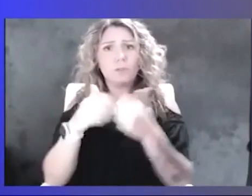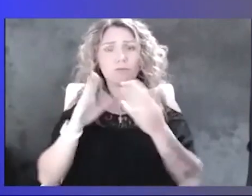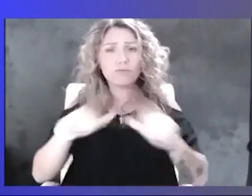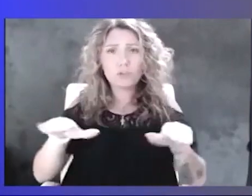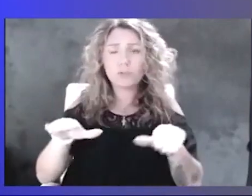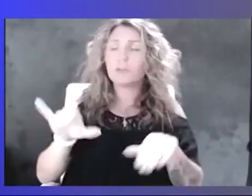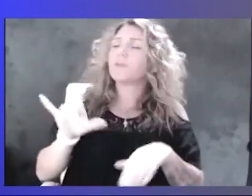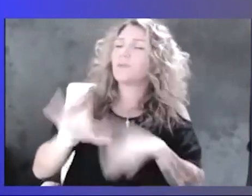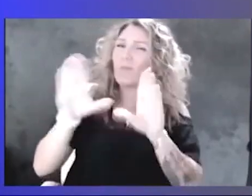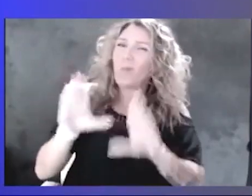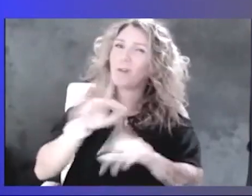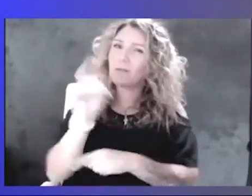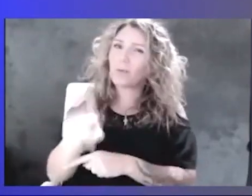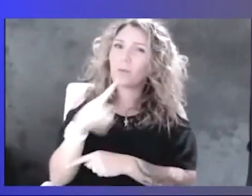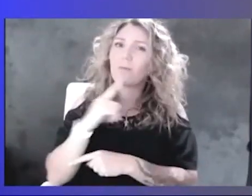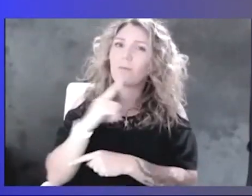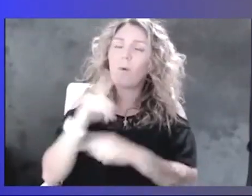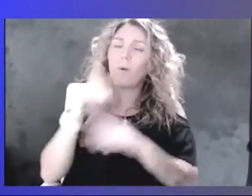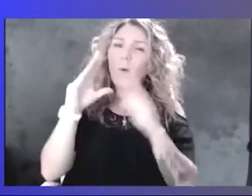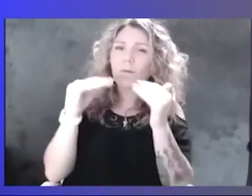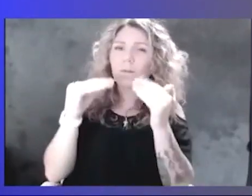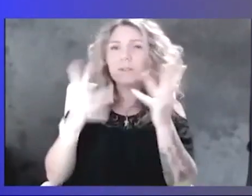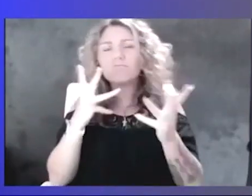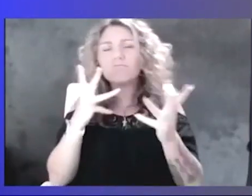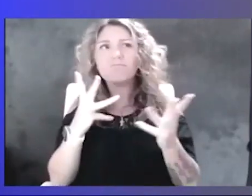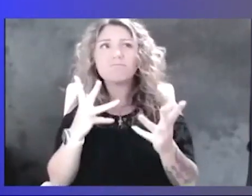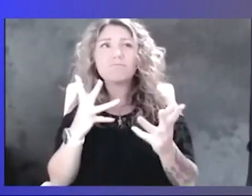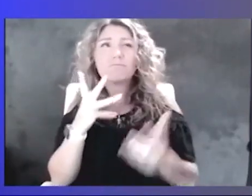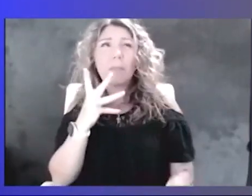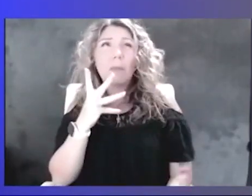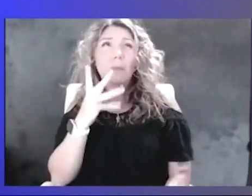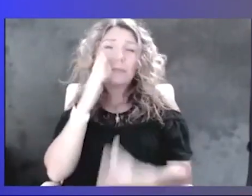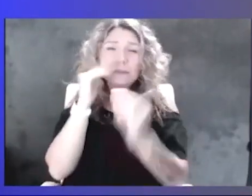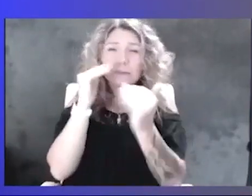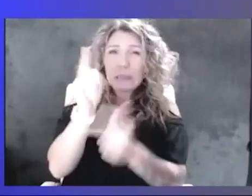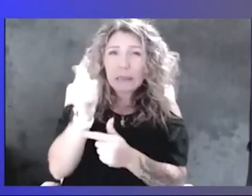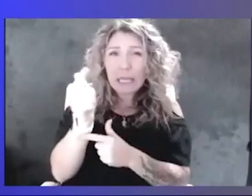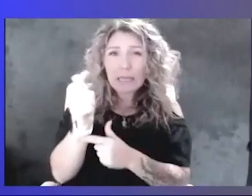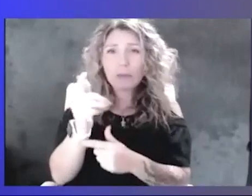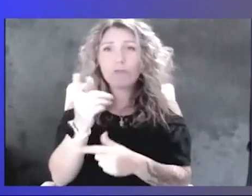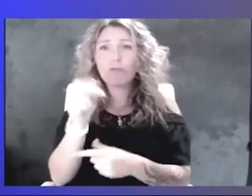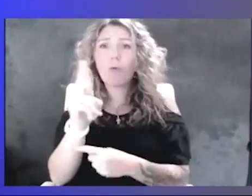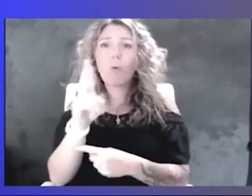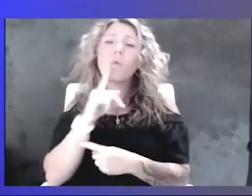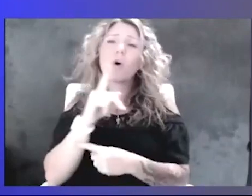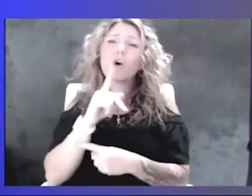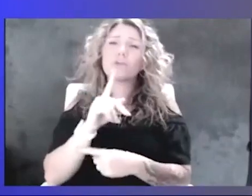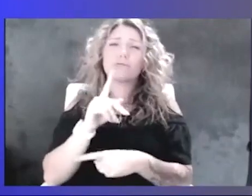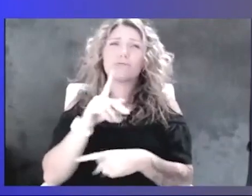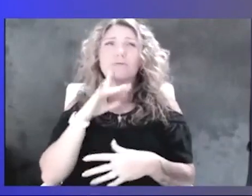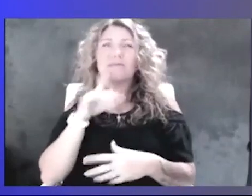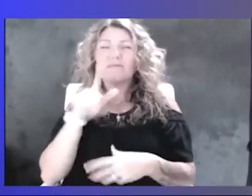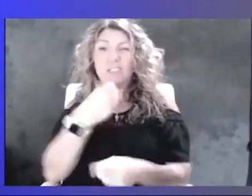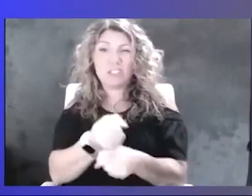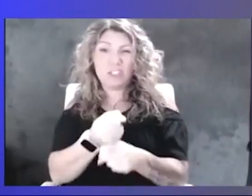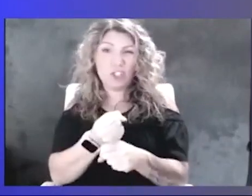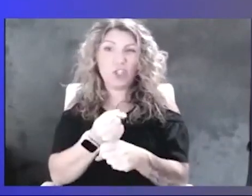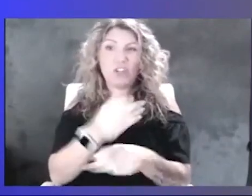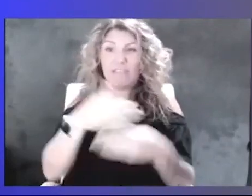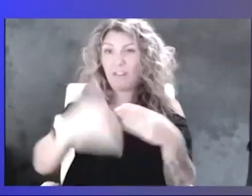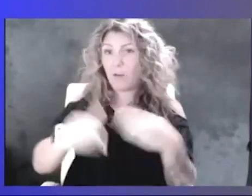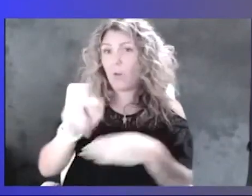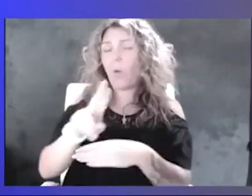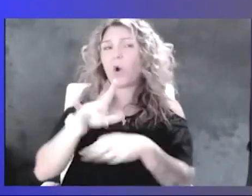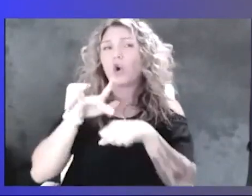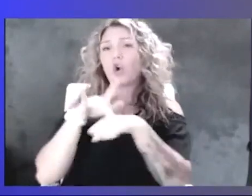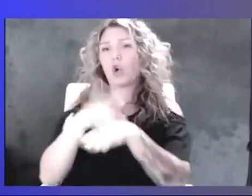I would anticipate probably later on this year, perhaps into early next year, we'll see some of that data start to come out.